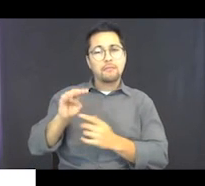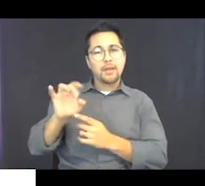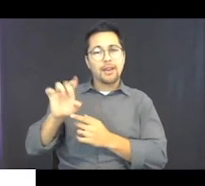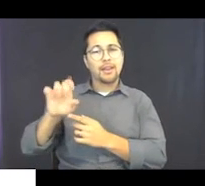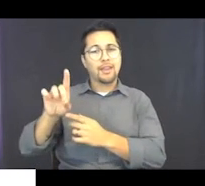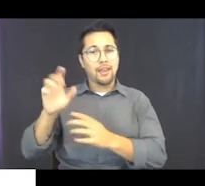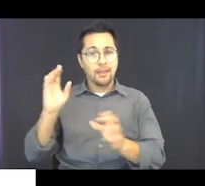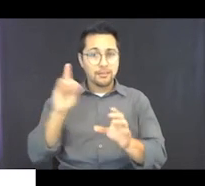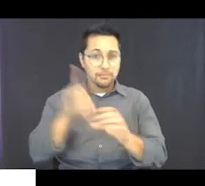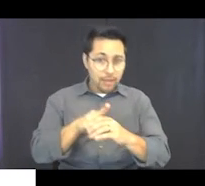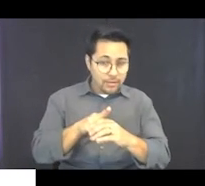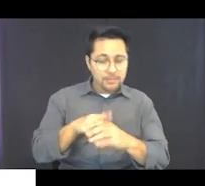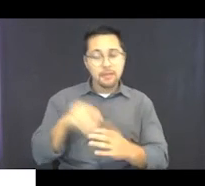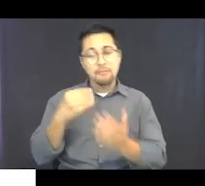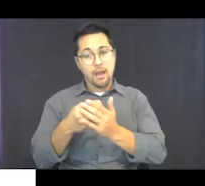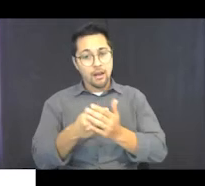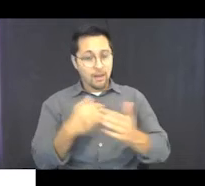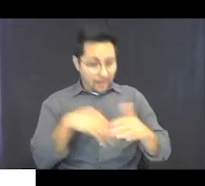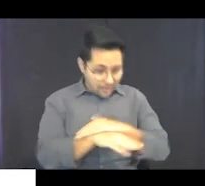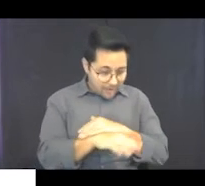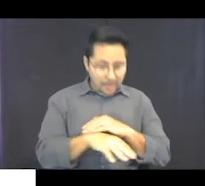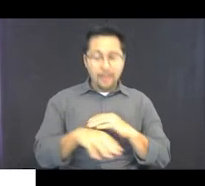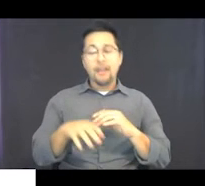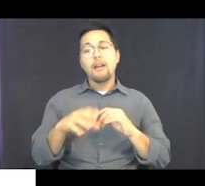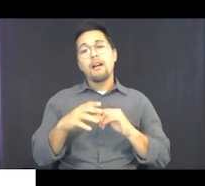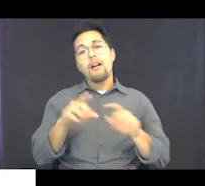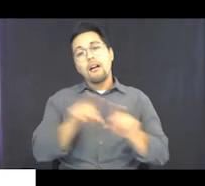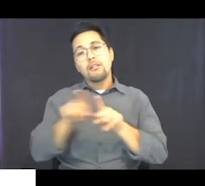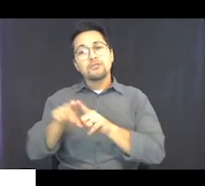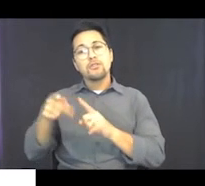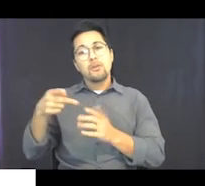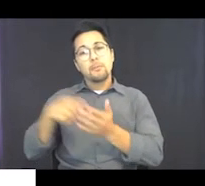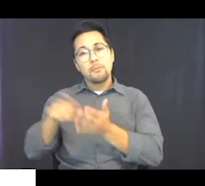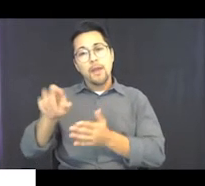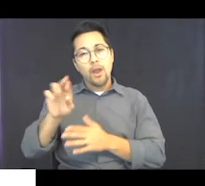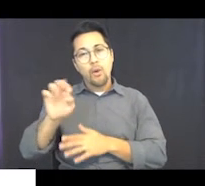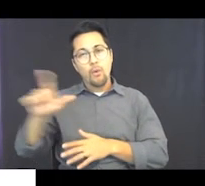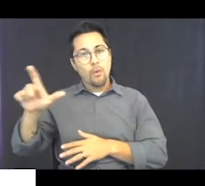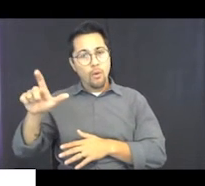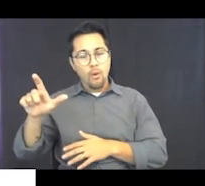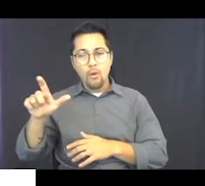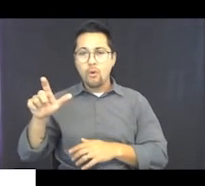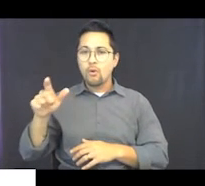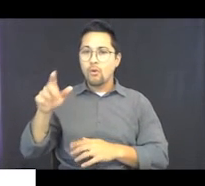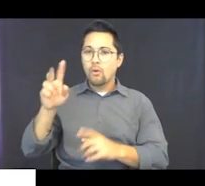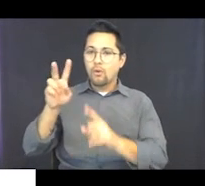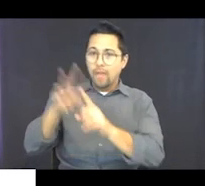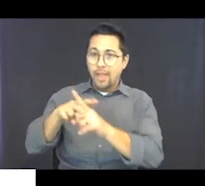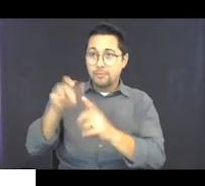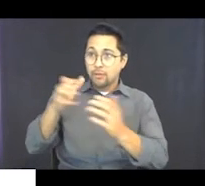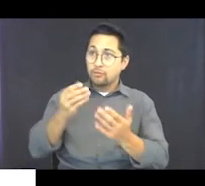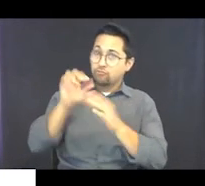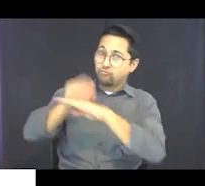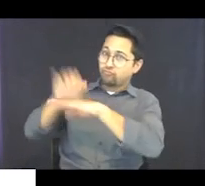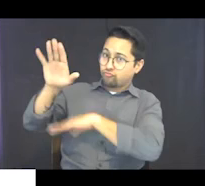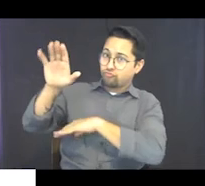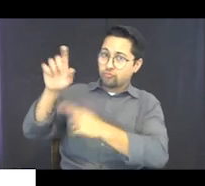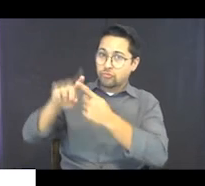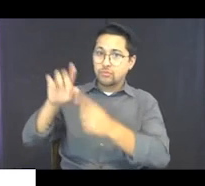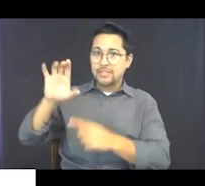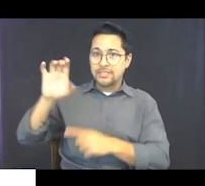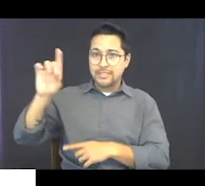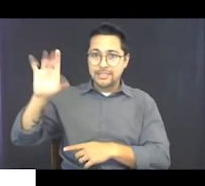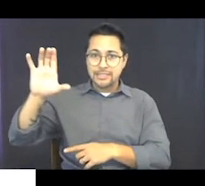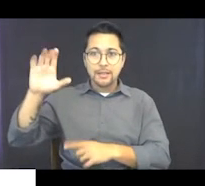money in, and payroll claims for goods and services that you've submitted to CDC Plus to pay on your behalf,